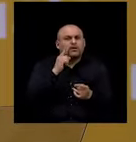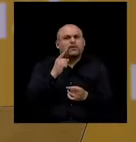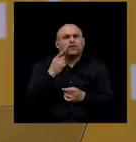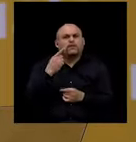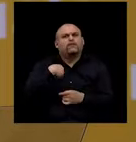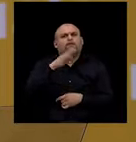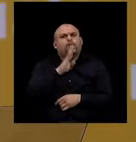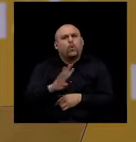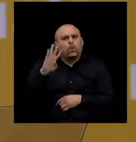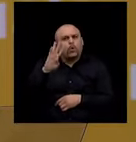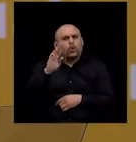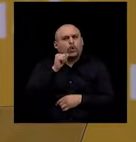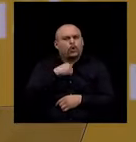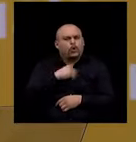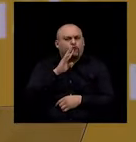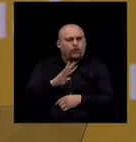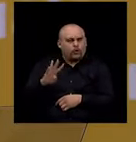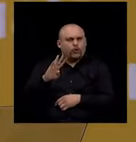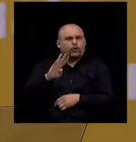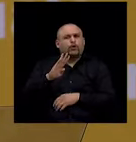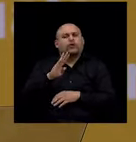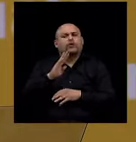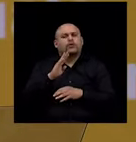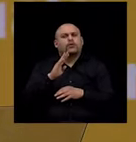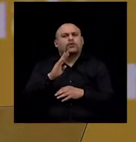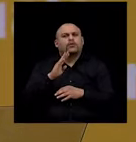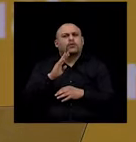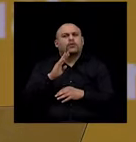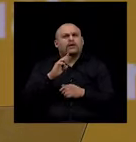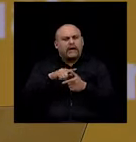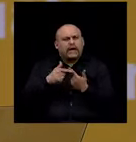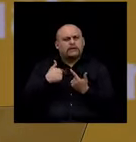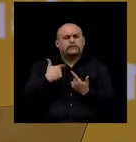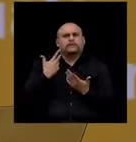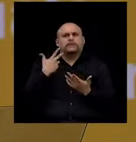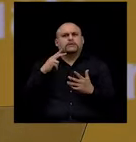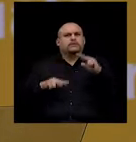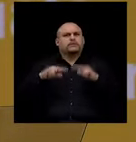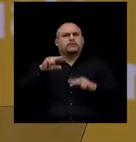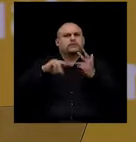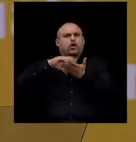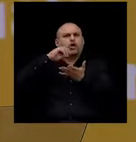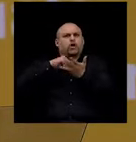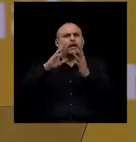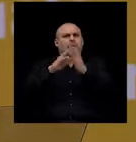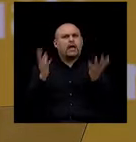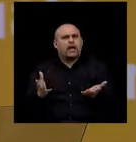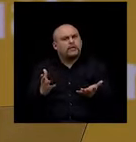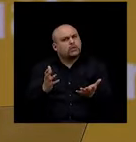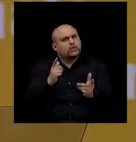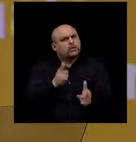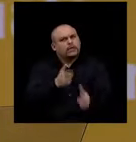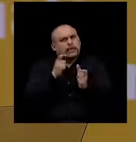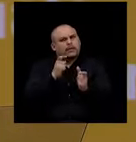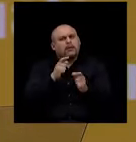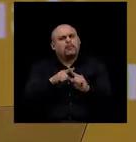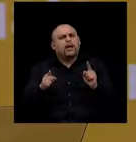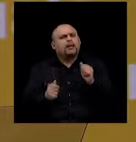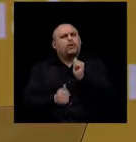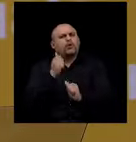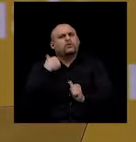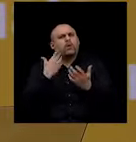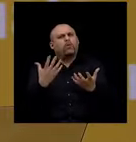4-year-old, and I had to learn a lot quick. But I mostly